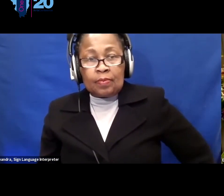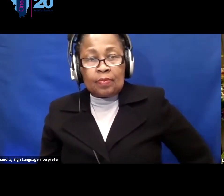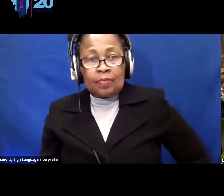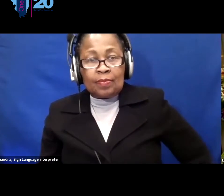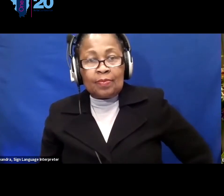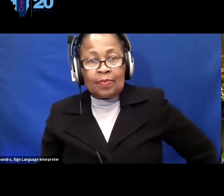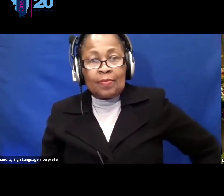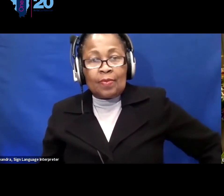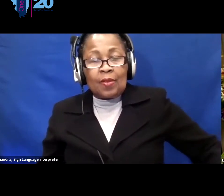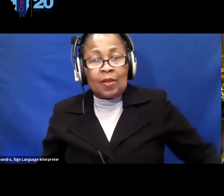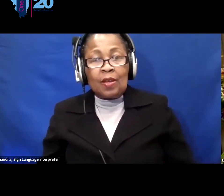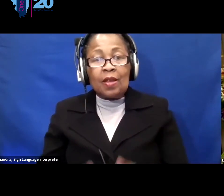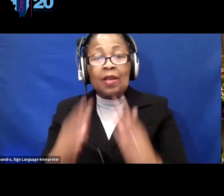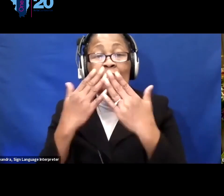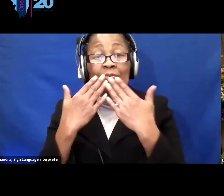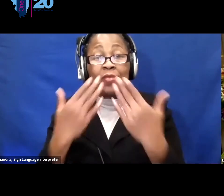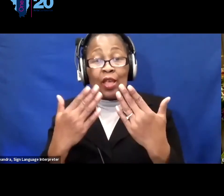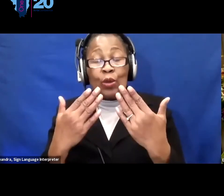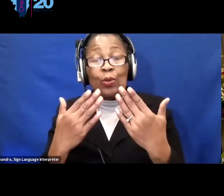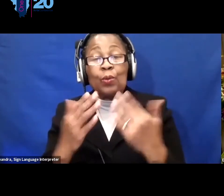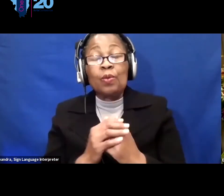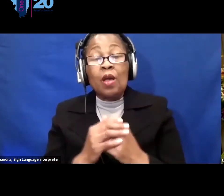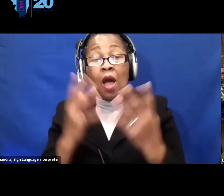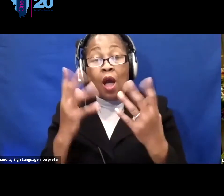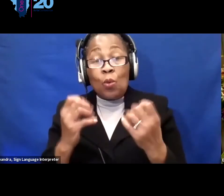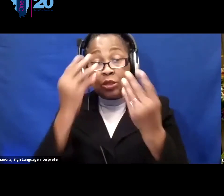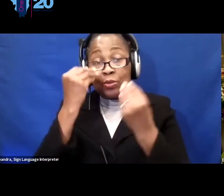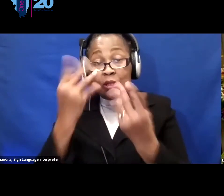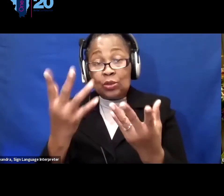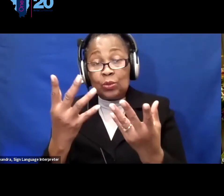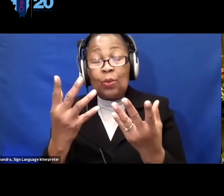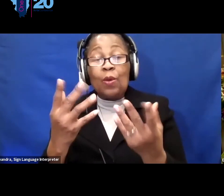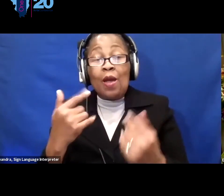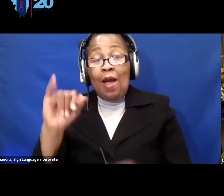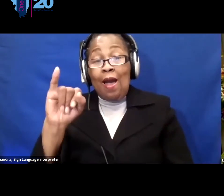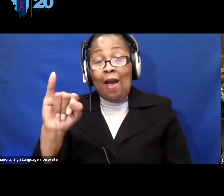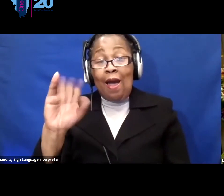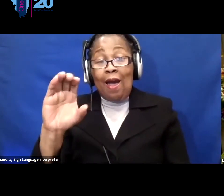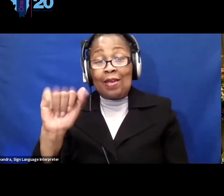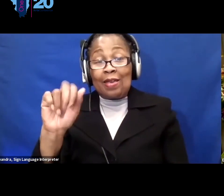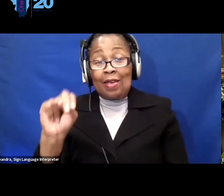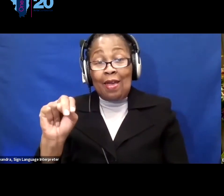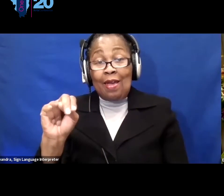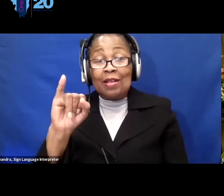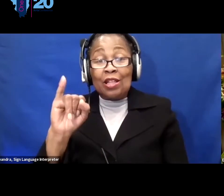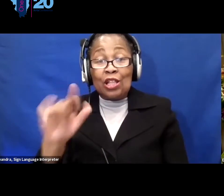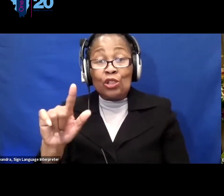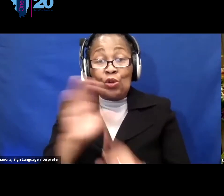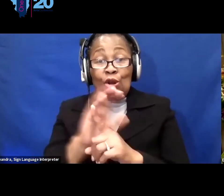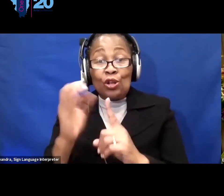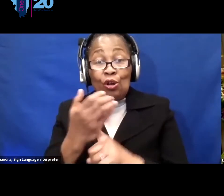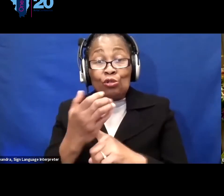Thank you. I just wanted to tell you that ICAN, the Illinois Cultural Accessibility